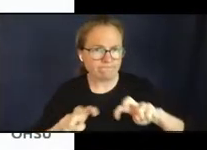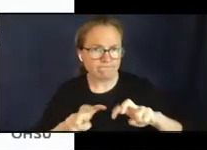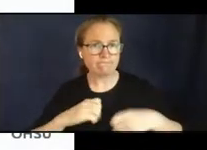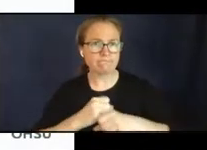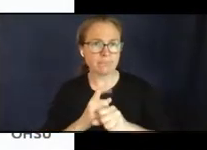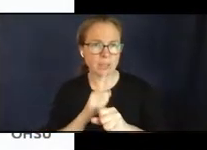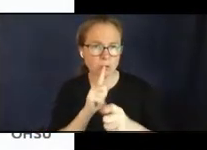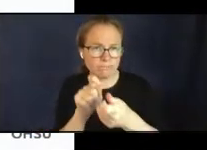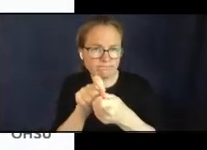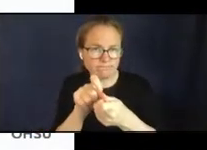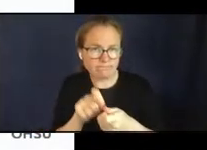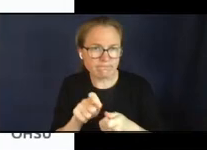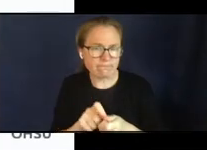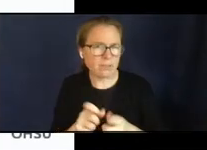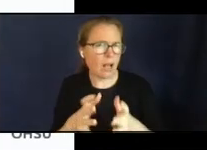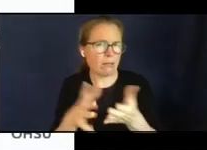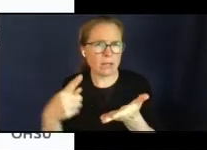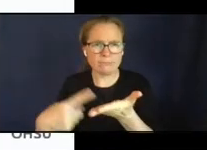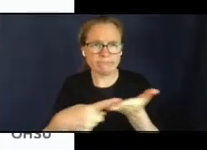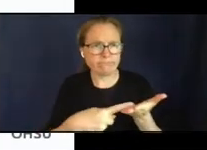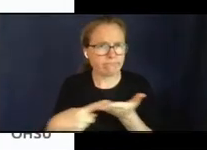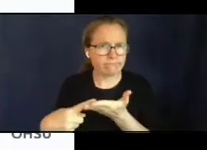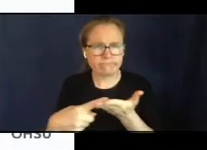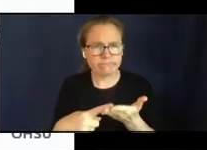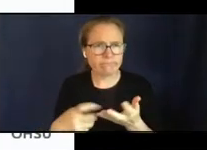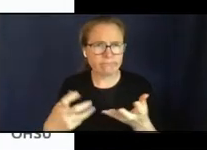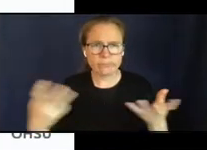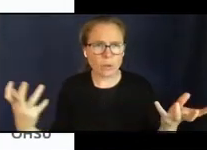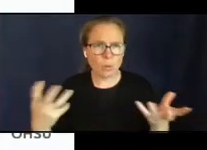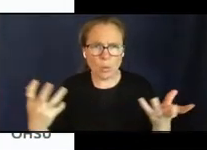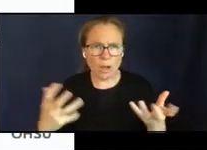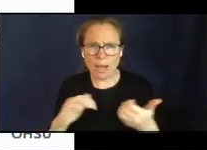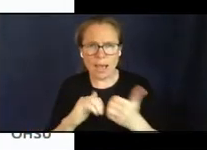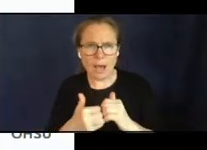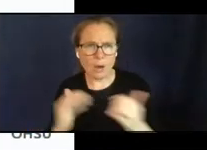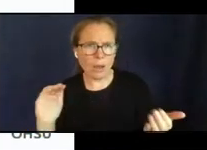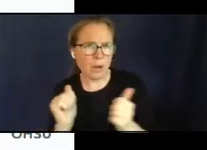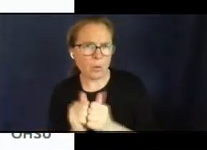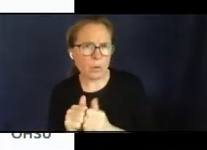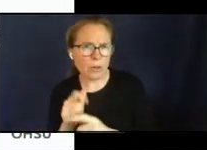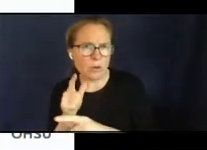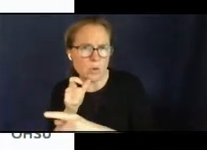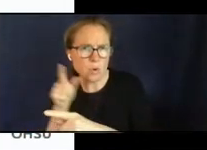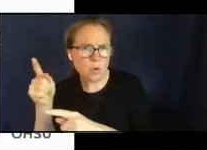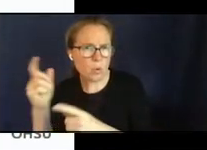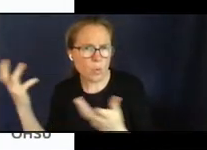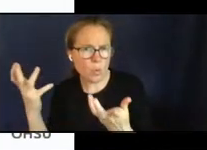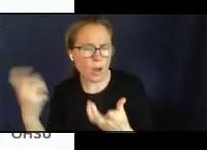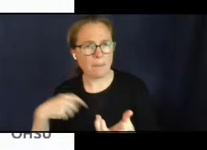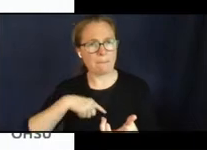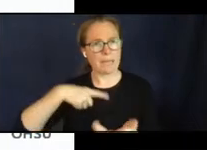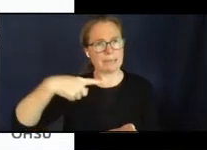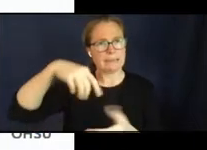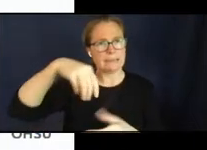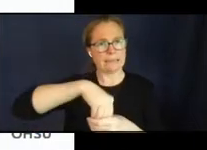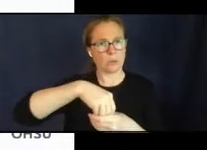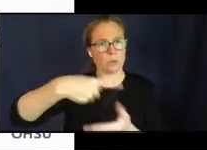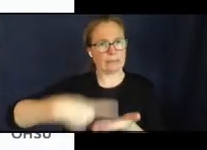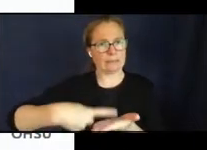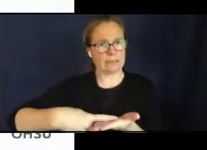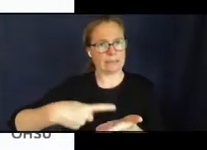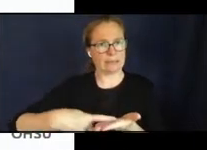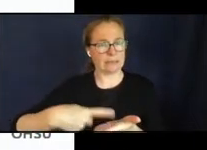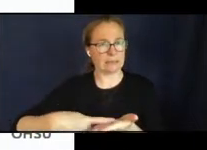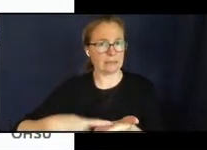debate about what should be the appropriate reference benchmark. So we need to have that discussion internally, because AAMC,